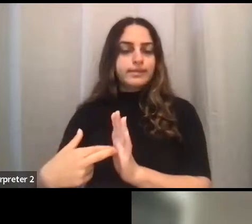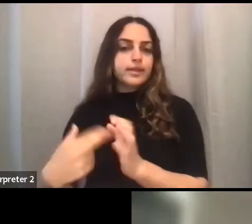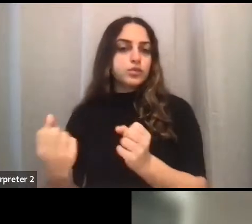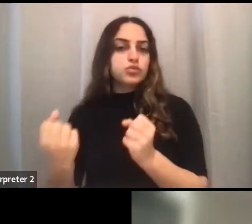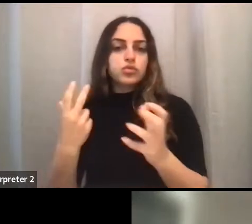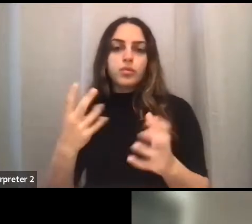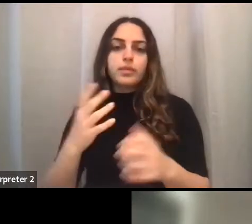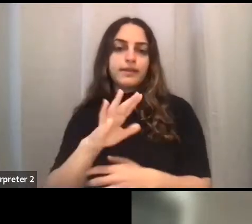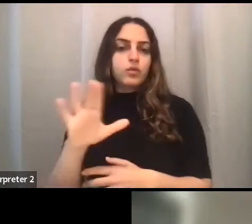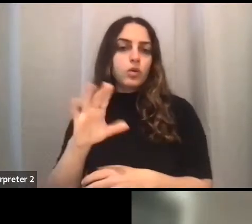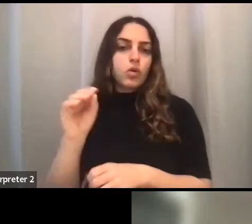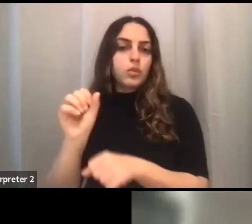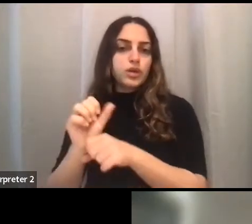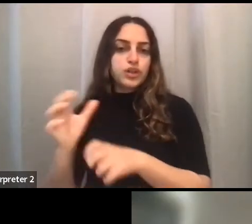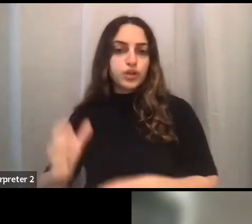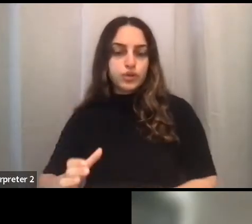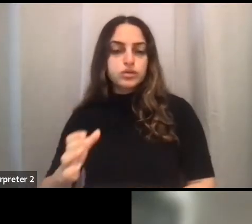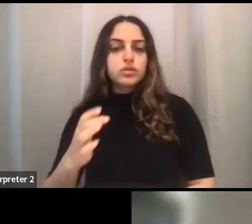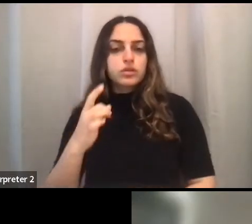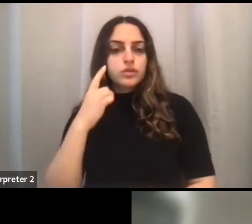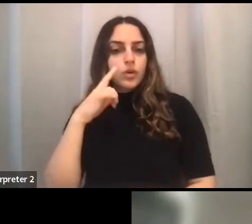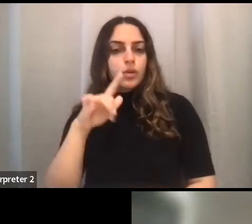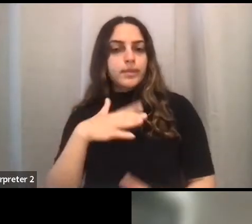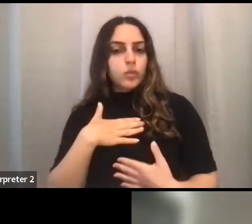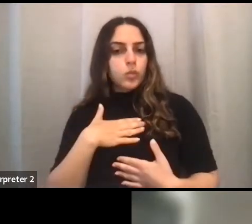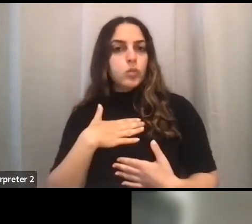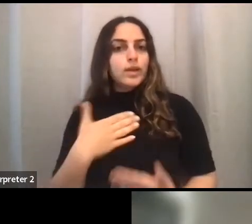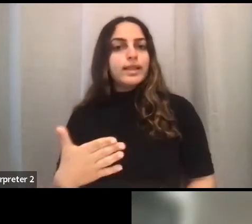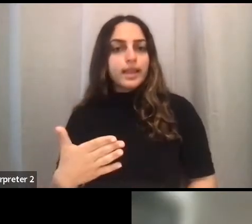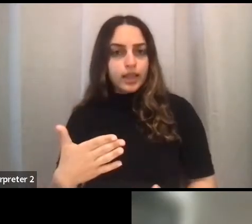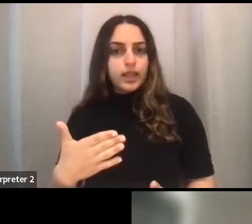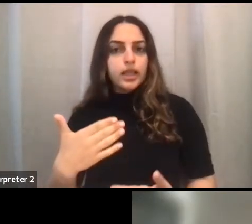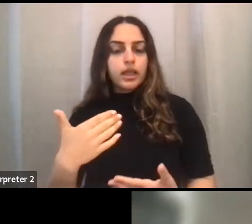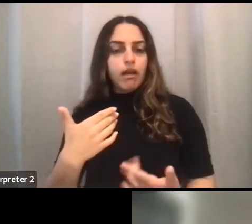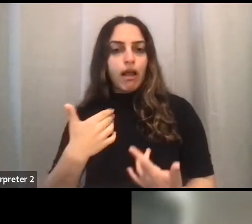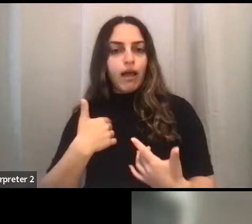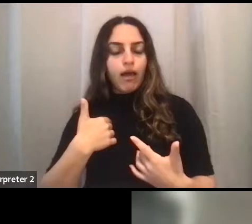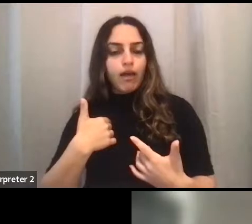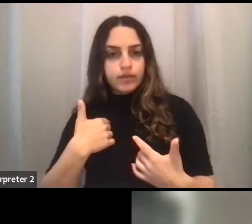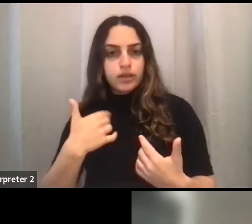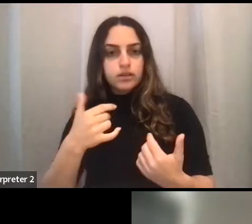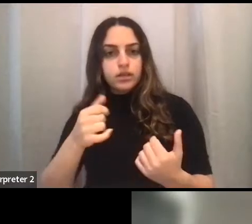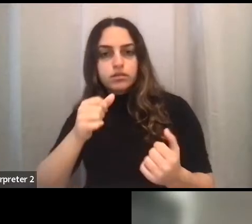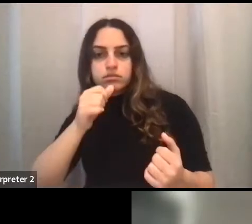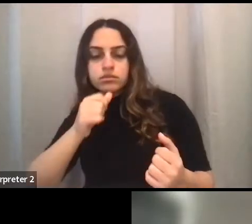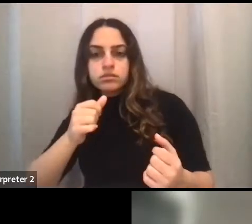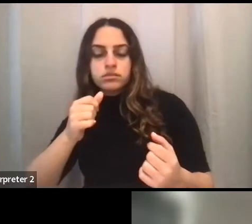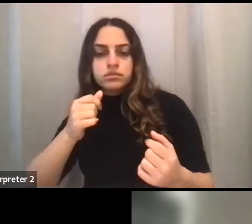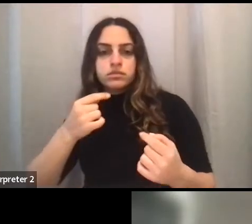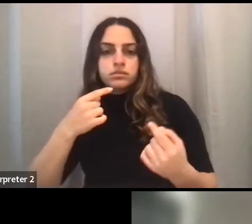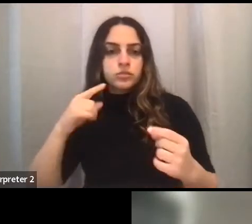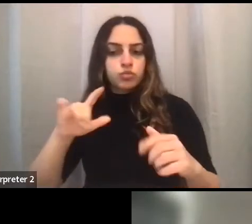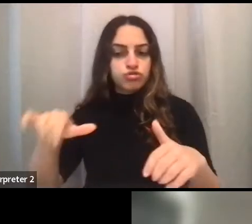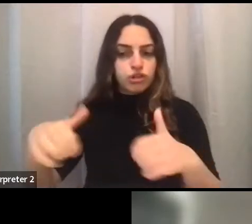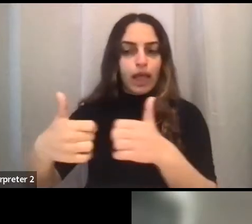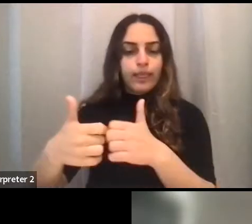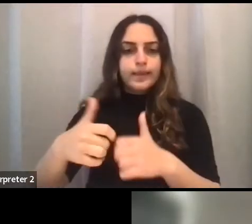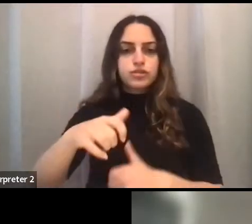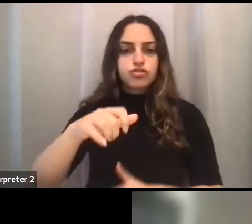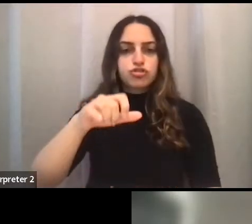co-workers for being willing and having the resilience to challenge the harassment to which you were